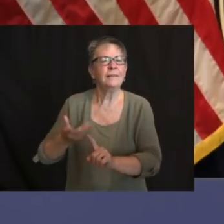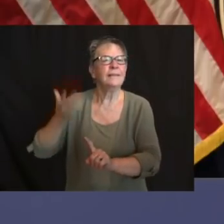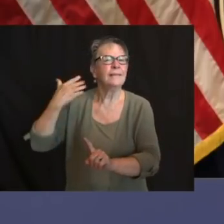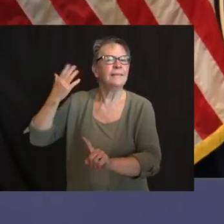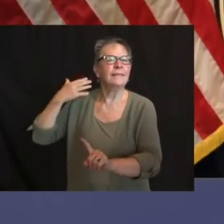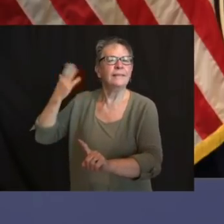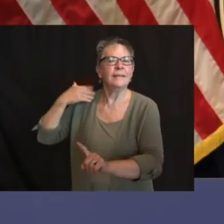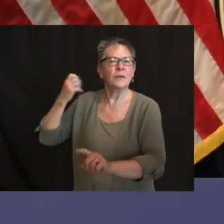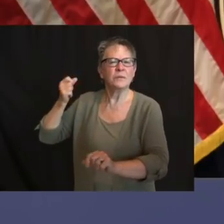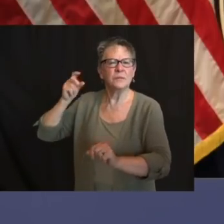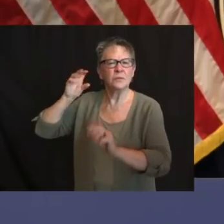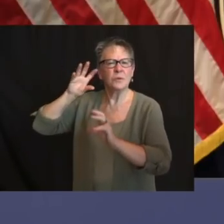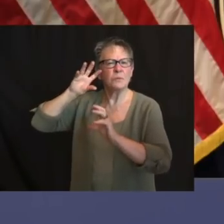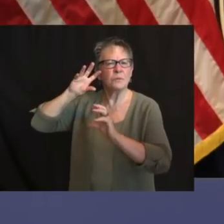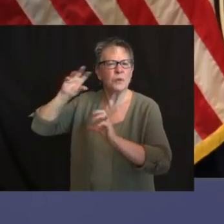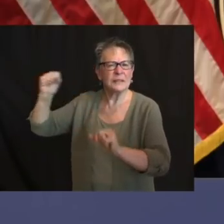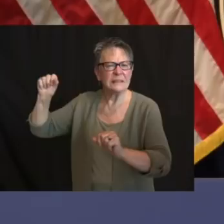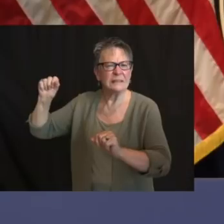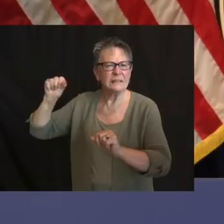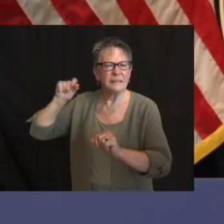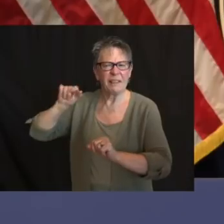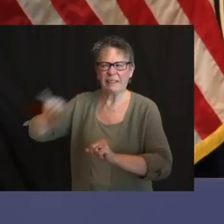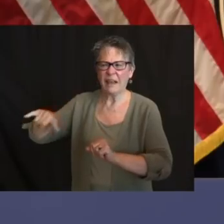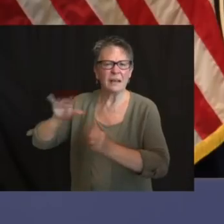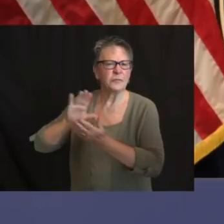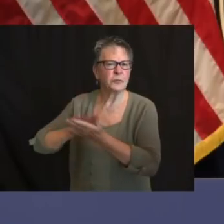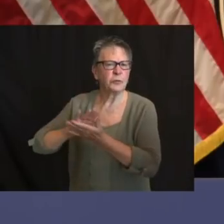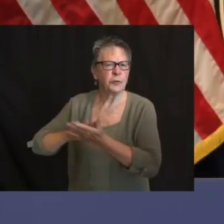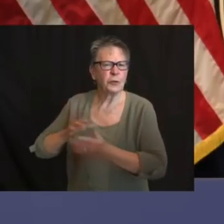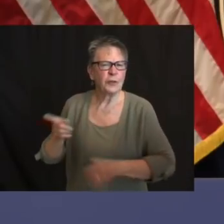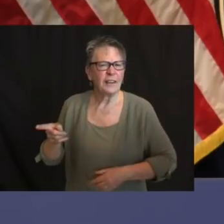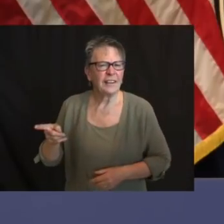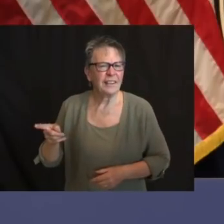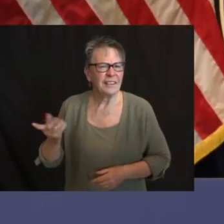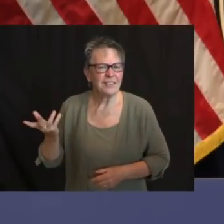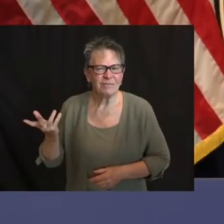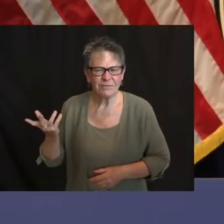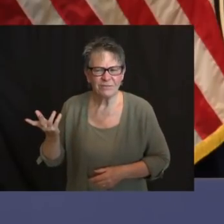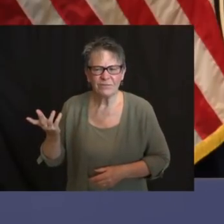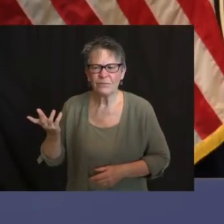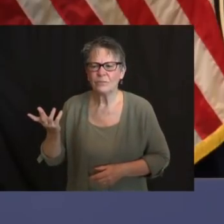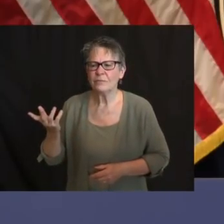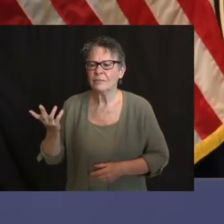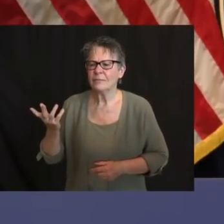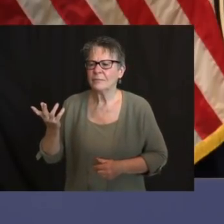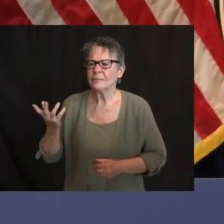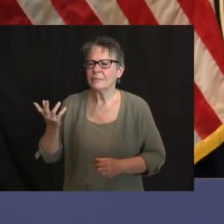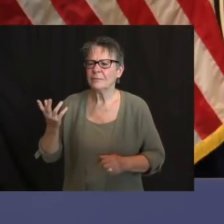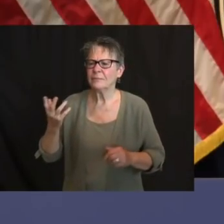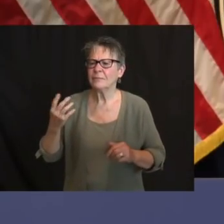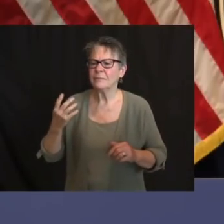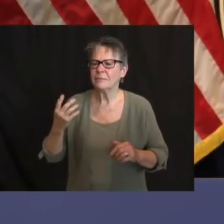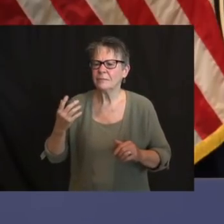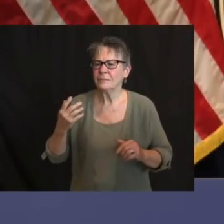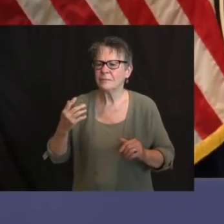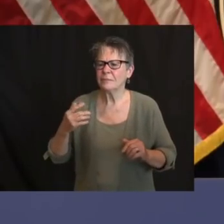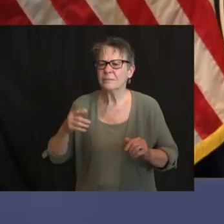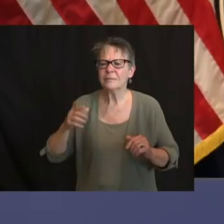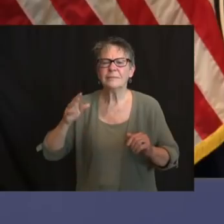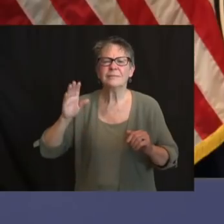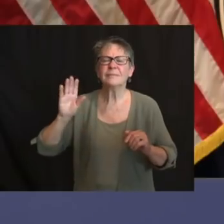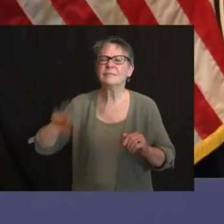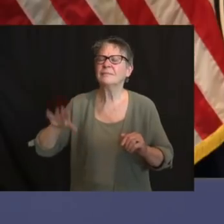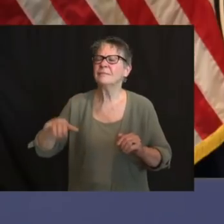be fired? Should he lose his pension? Governor Cuomo said he'll repeal rules that keep police misconduct records secret in New York. New Jersey's